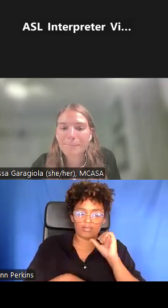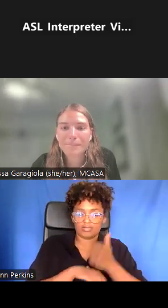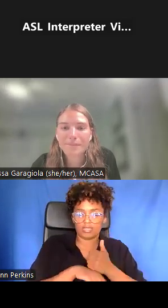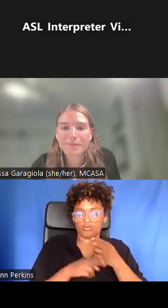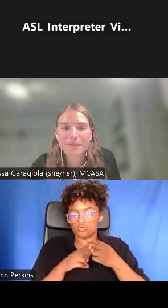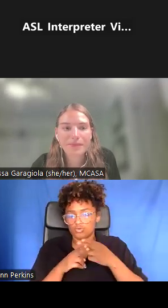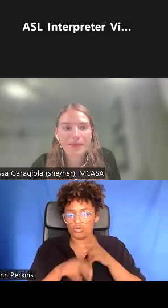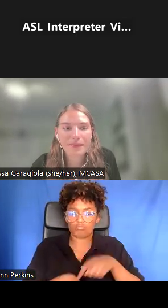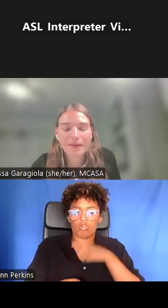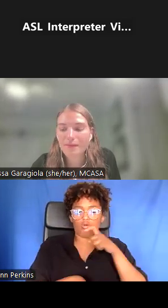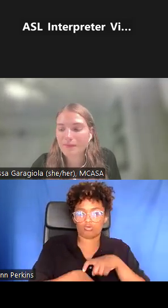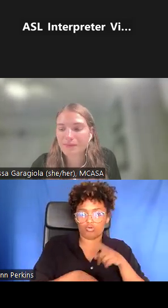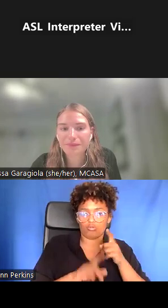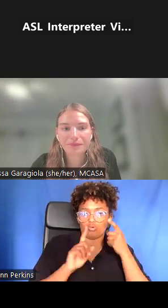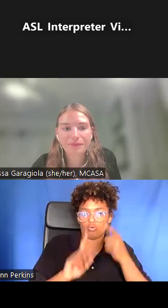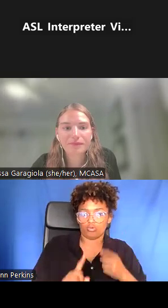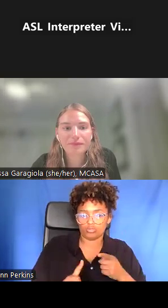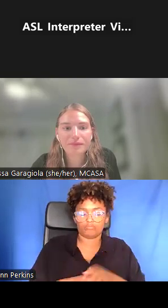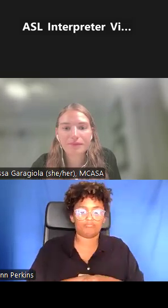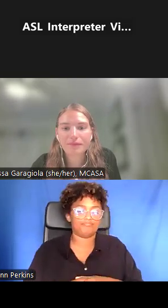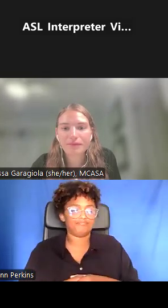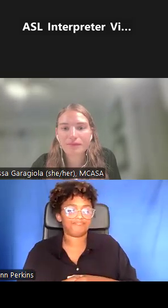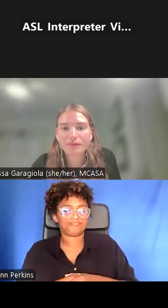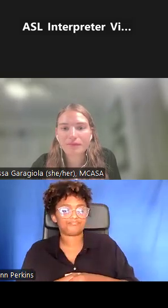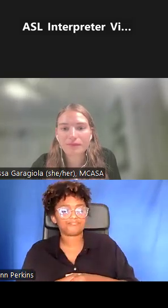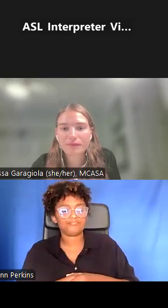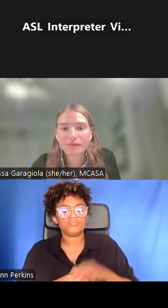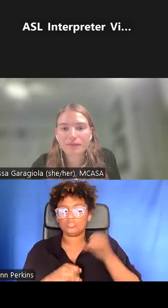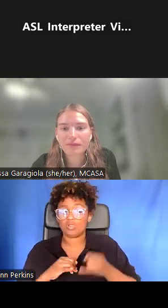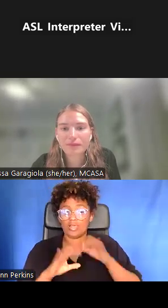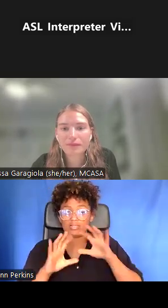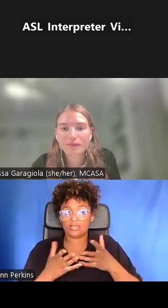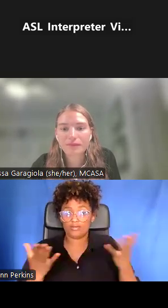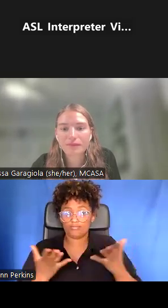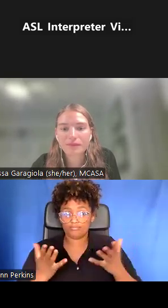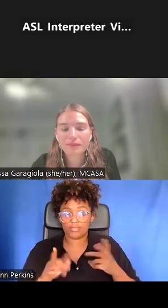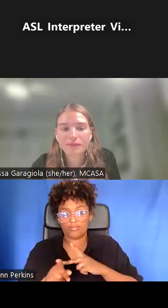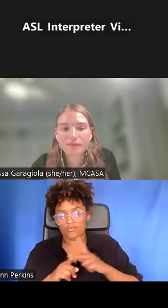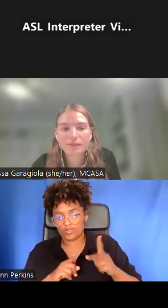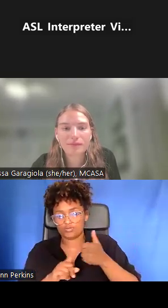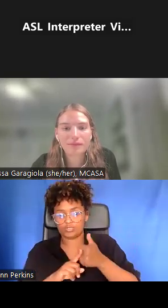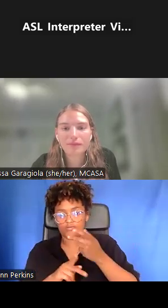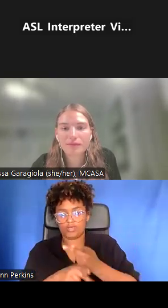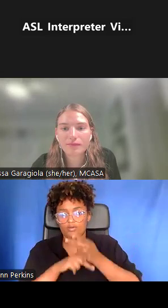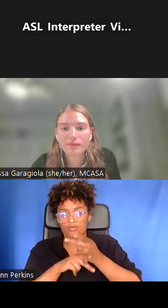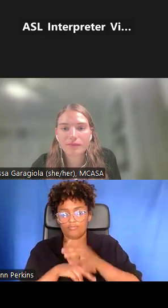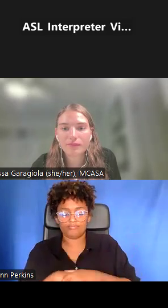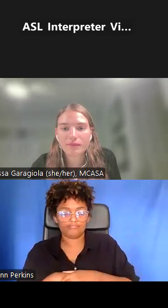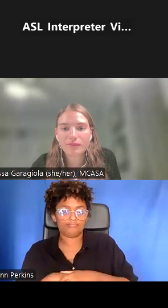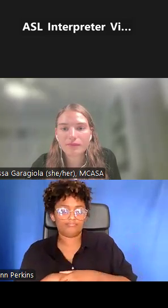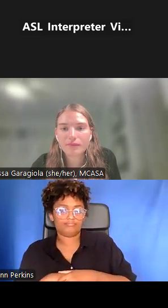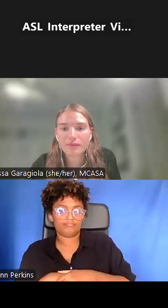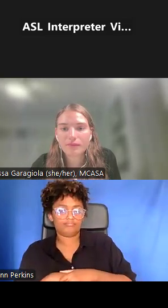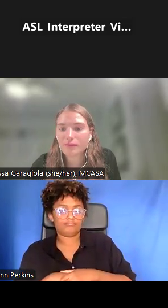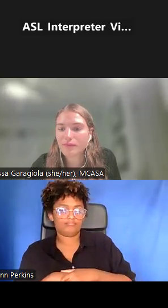So our last category is professional self-care. And what I will say when we talk